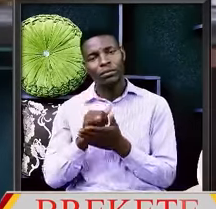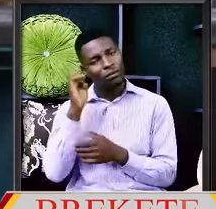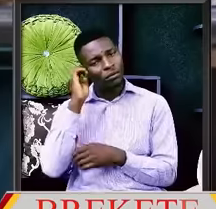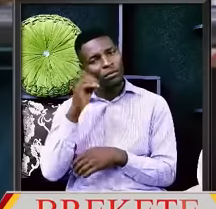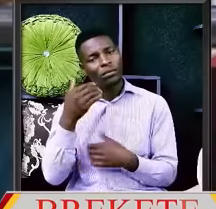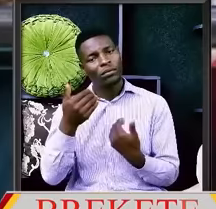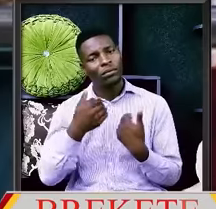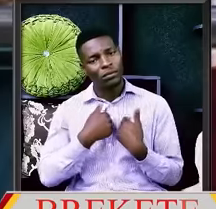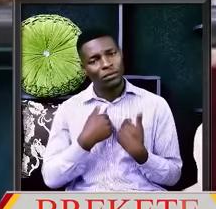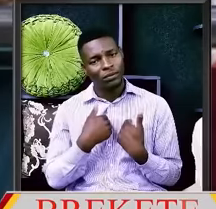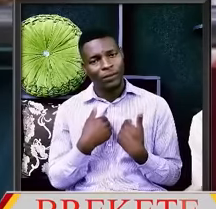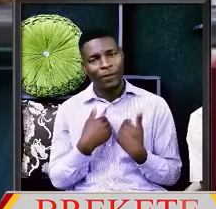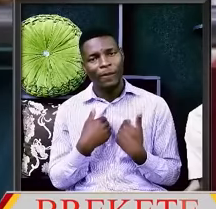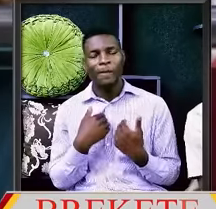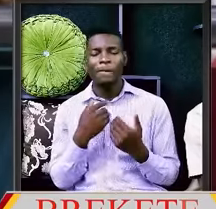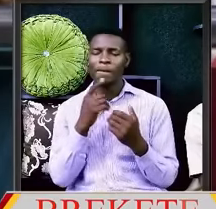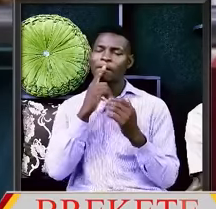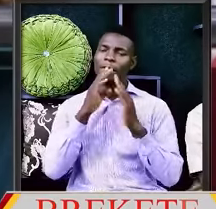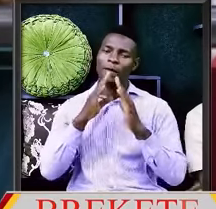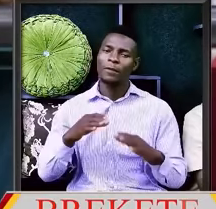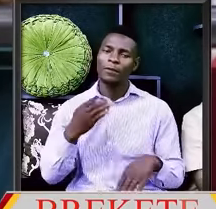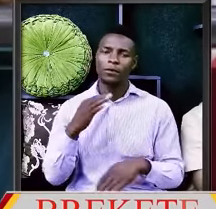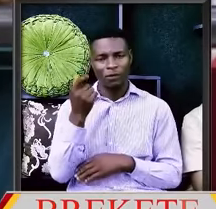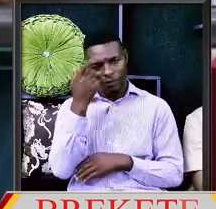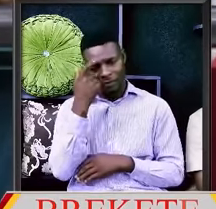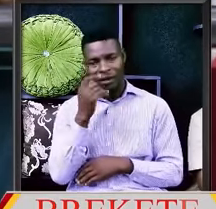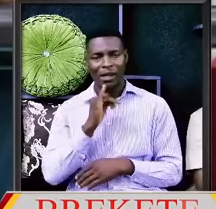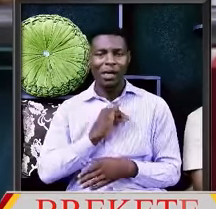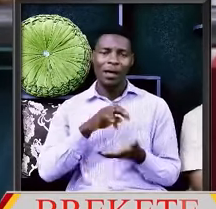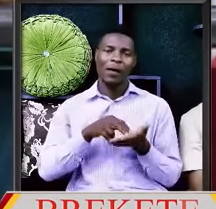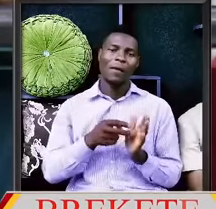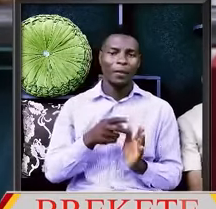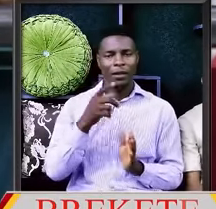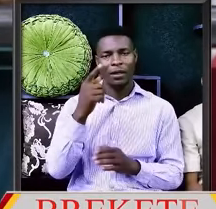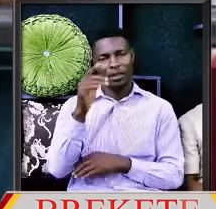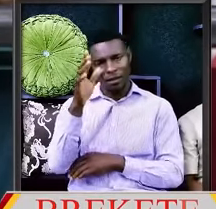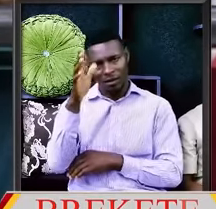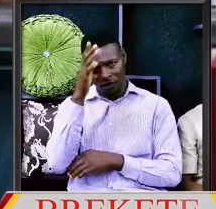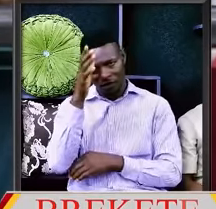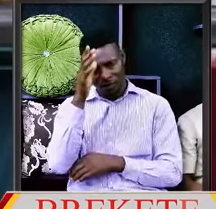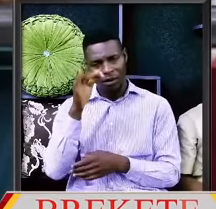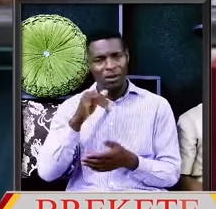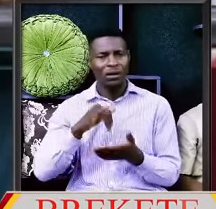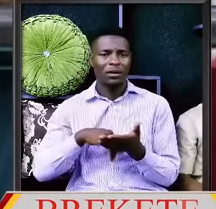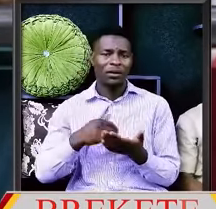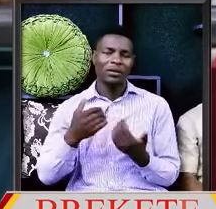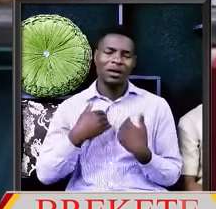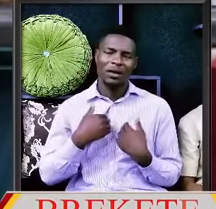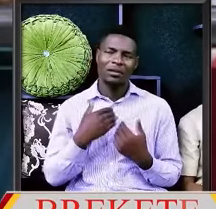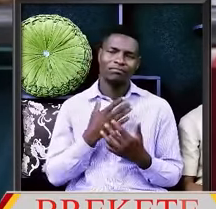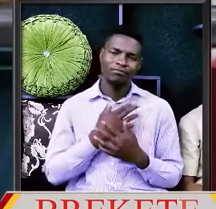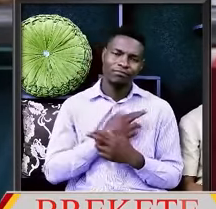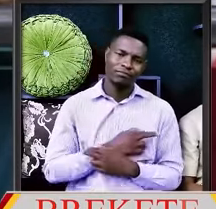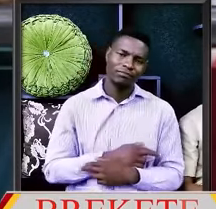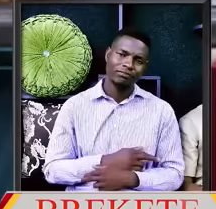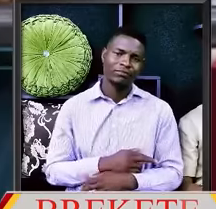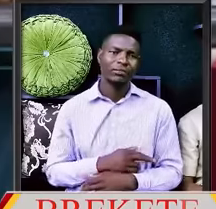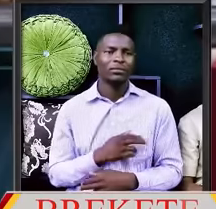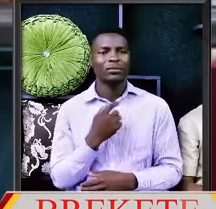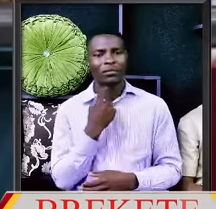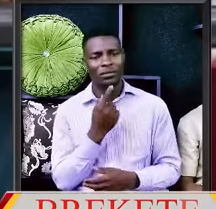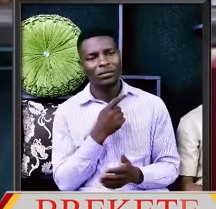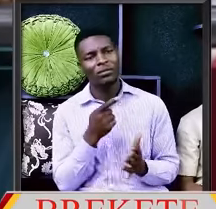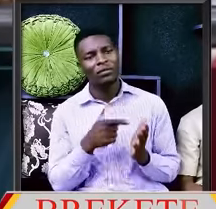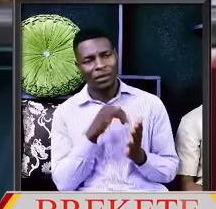have that peace of mind. I mean, the dad, he can relax, and he would say, okay, this is